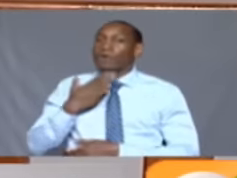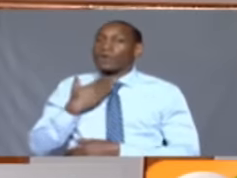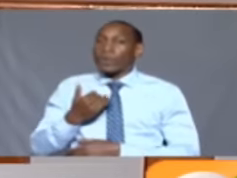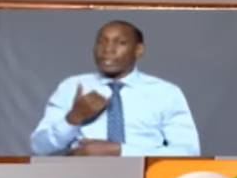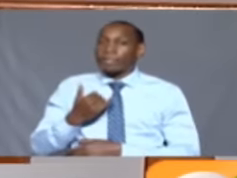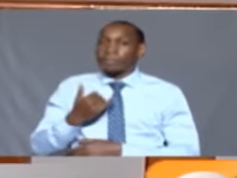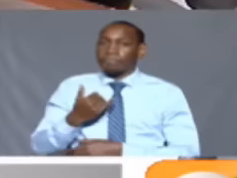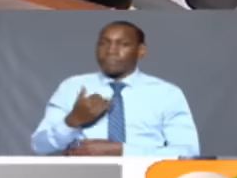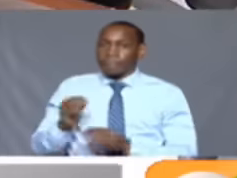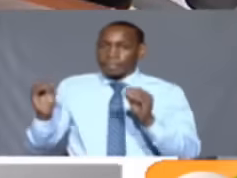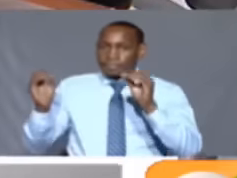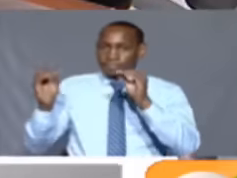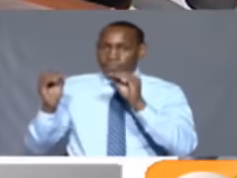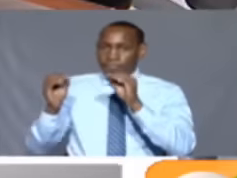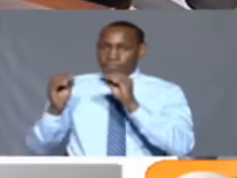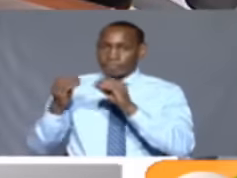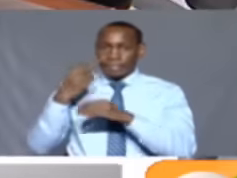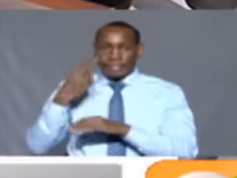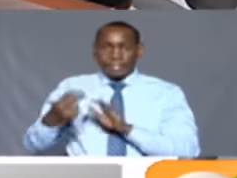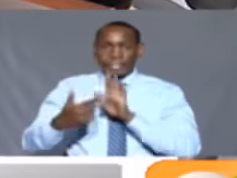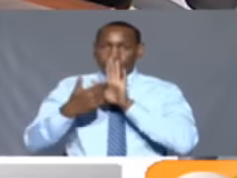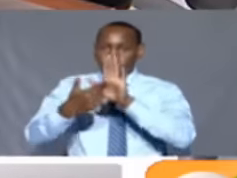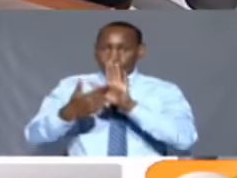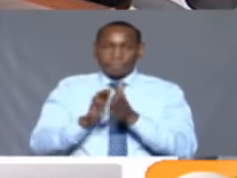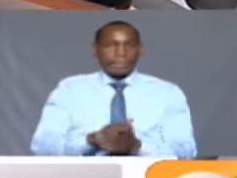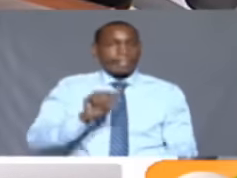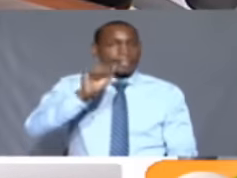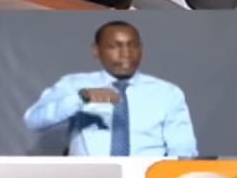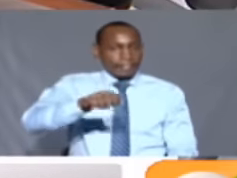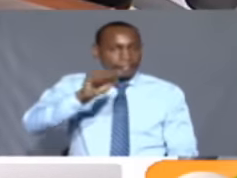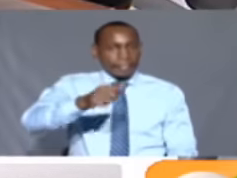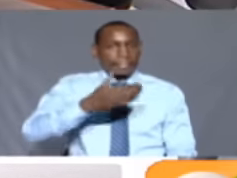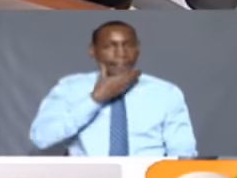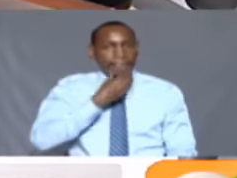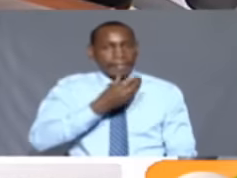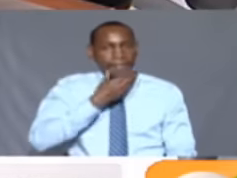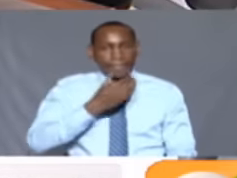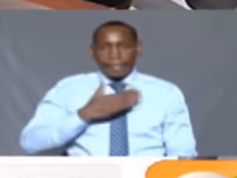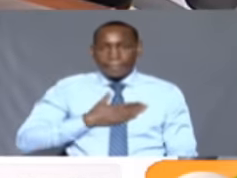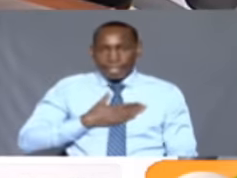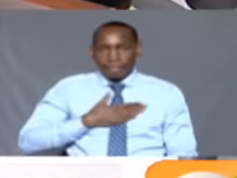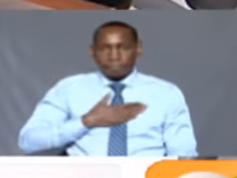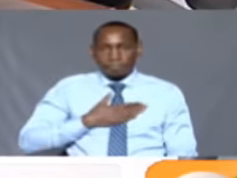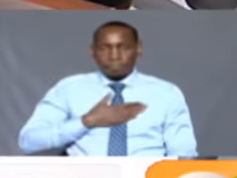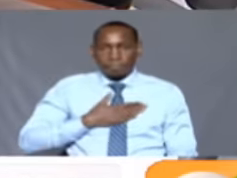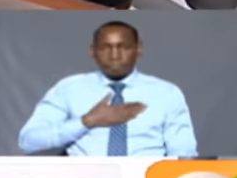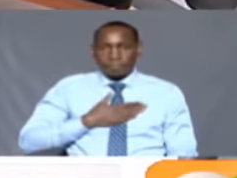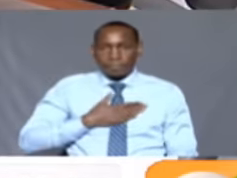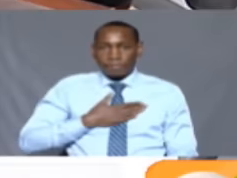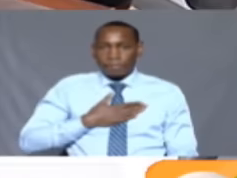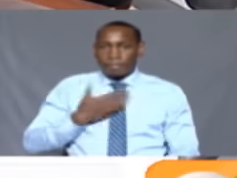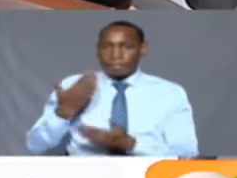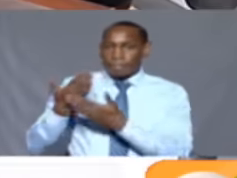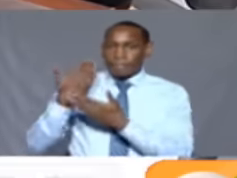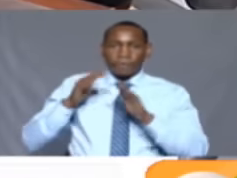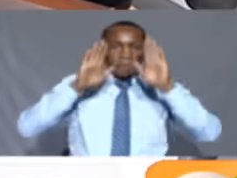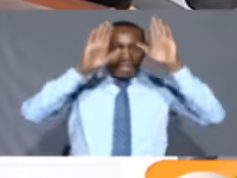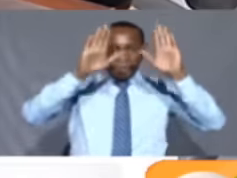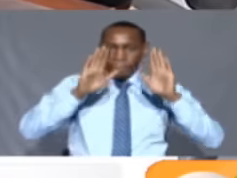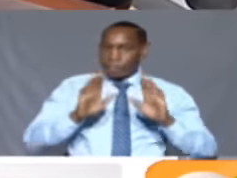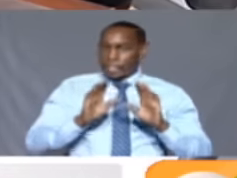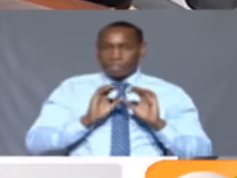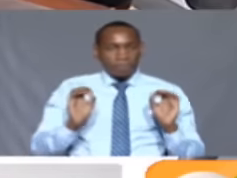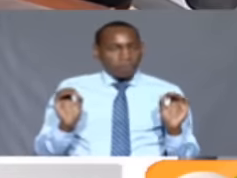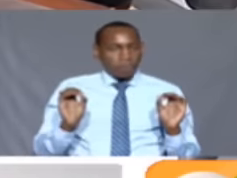him to see you perform? Yes, he's my dad. No matter what happened, it happened. That's the